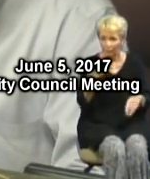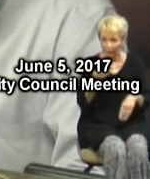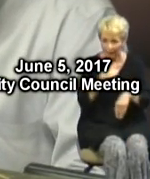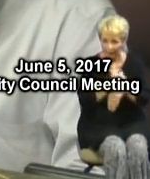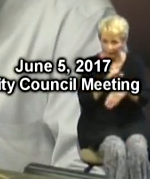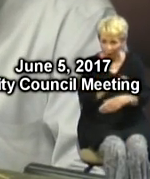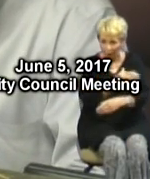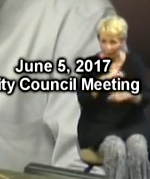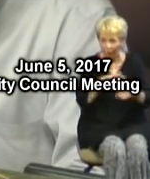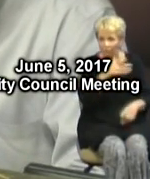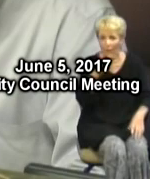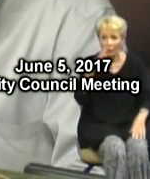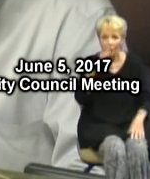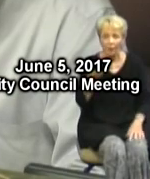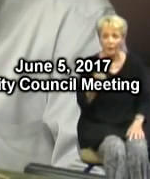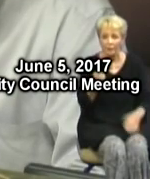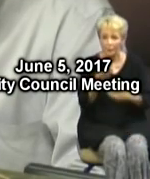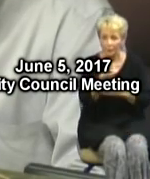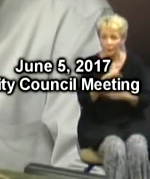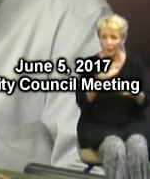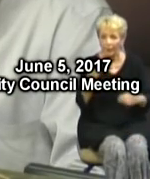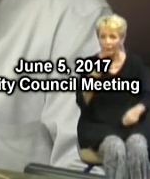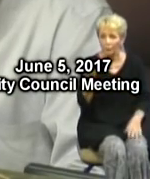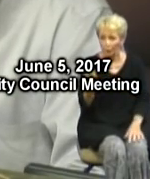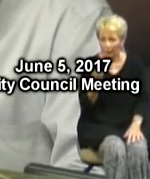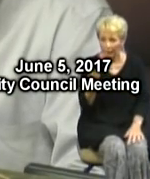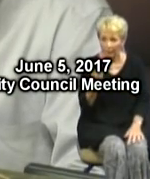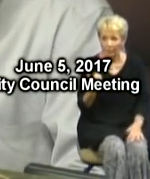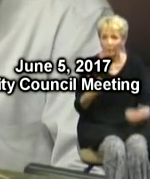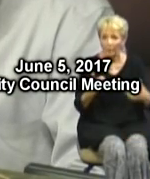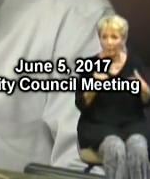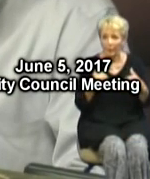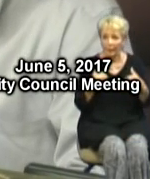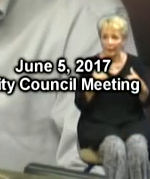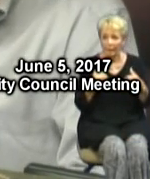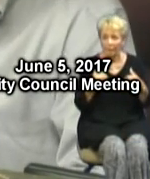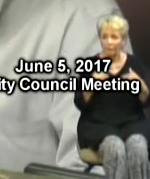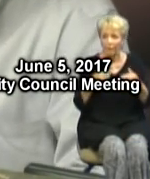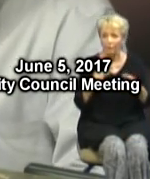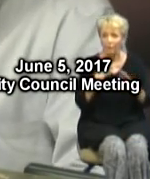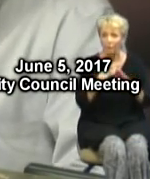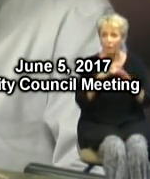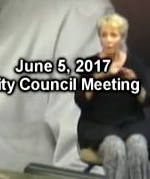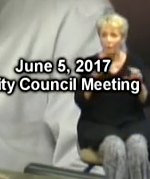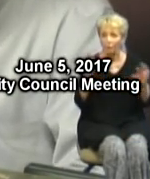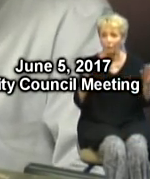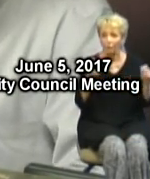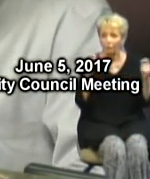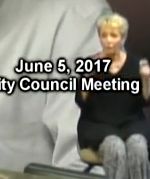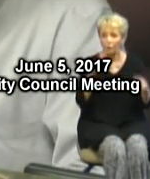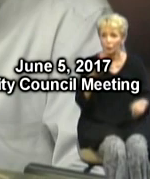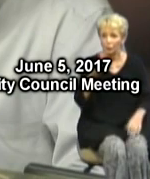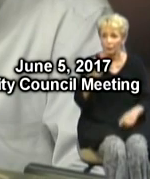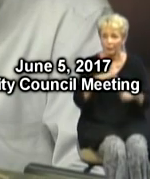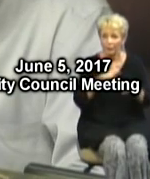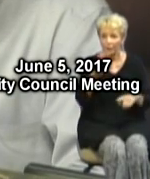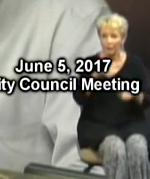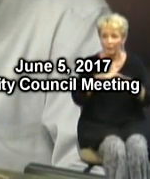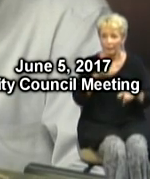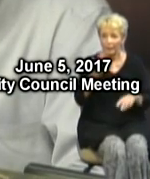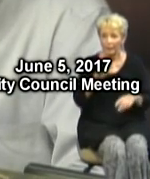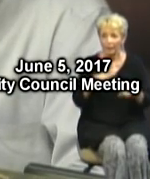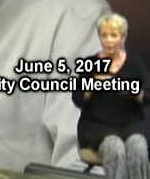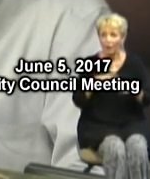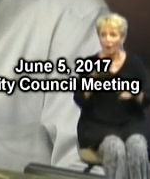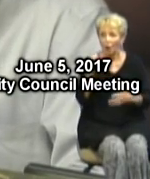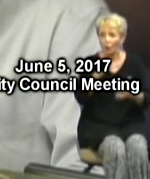the Farmers Market on Saturdays and Wednesdays. We have the State of Origin Brew Festival, June the 10th, from 5 o'clock to 9 o'clock